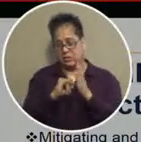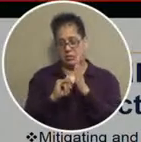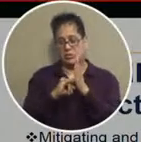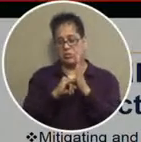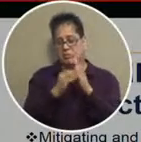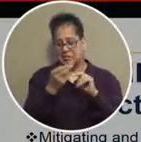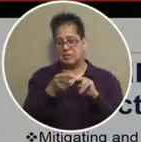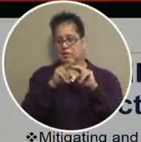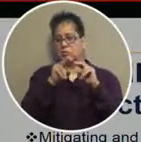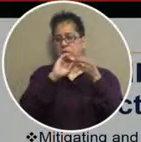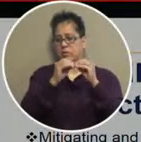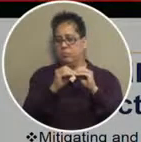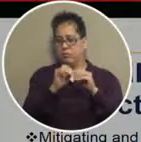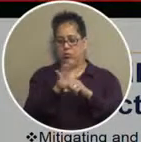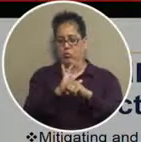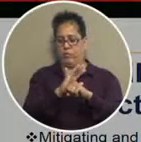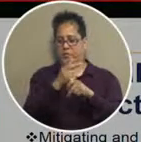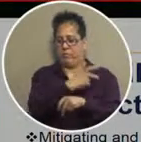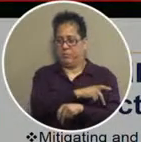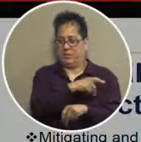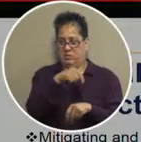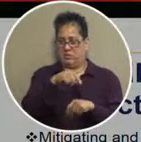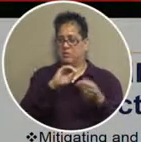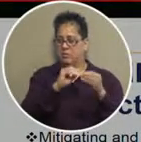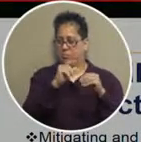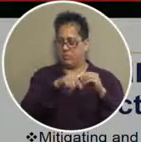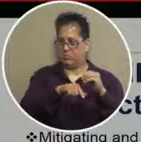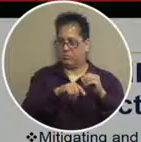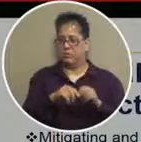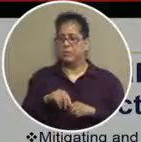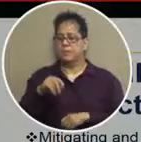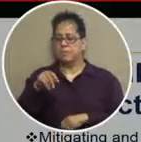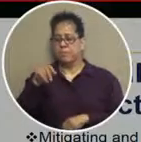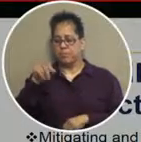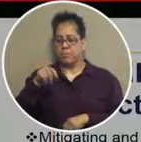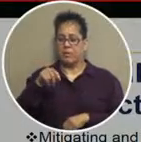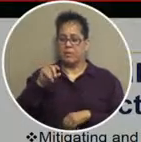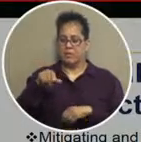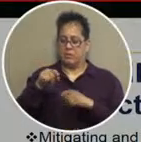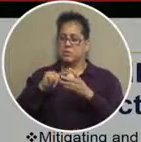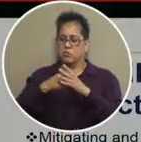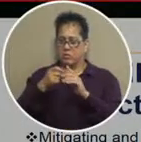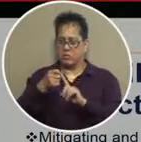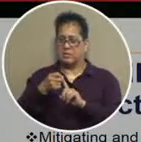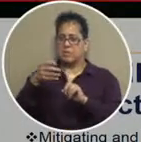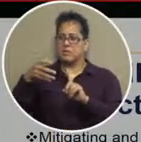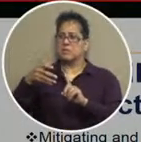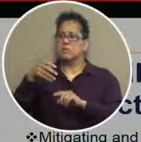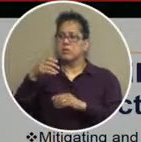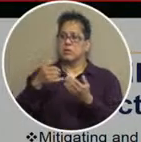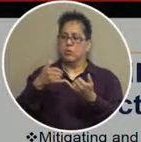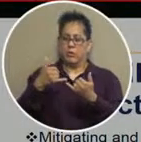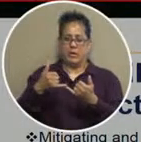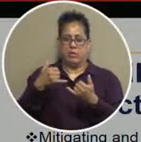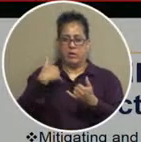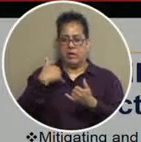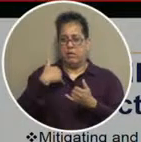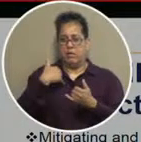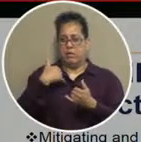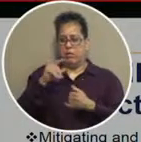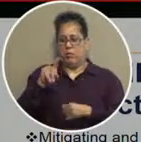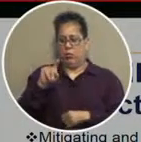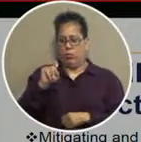to the increasing numbers of COVID patients in our community. From early on, we started the expansion, and we currently have just